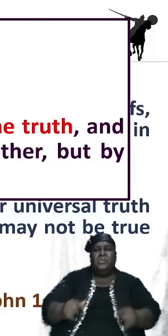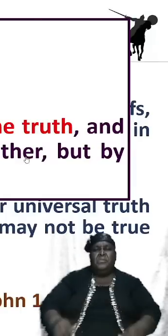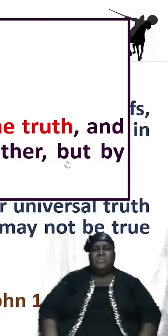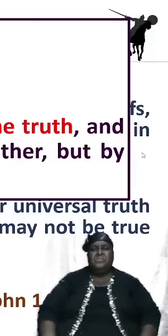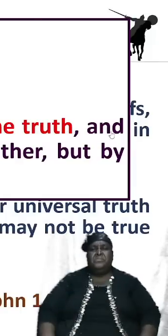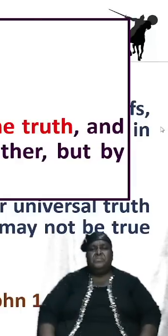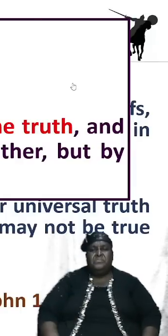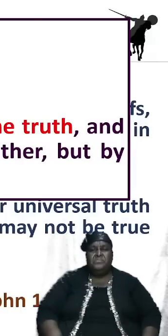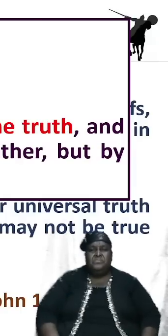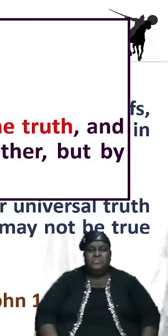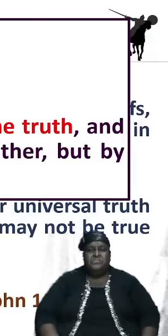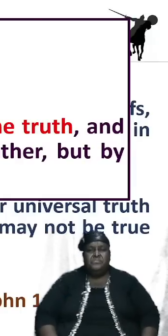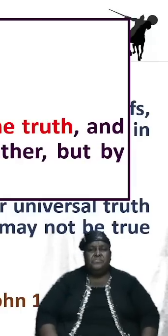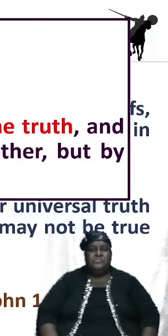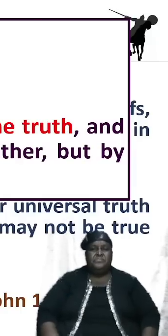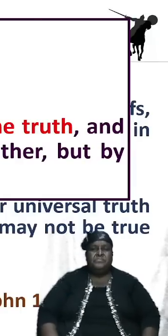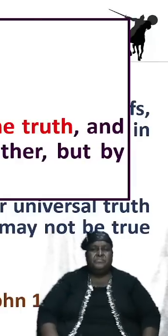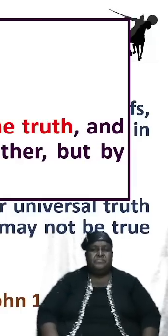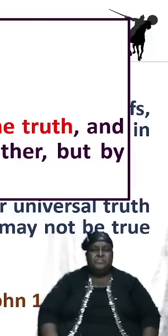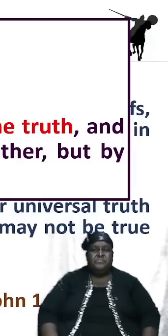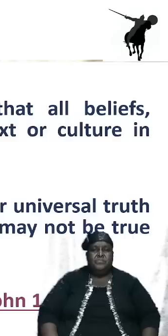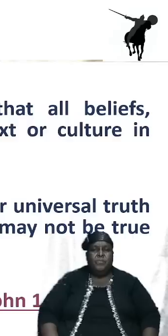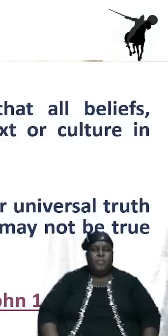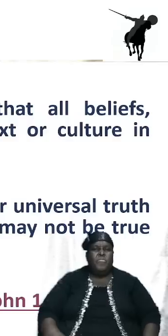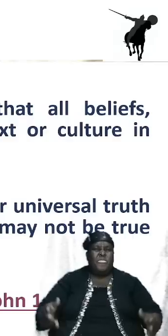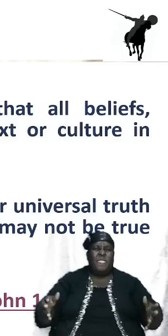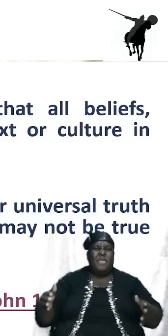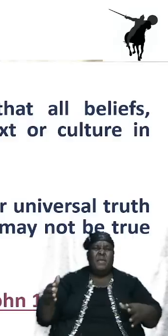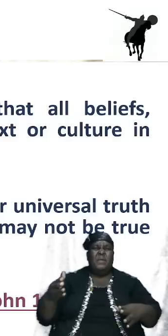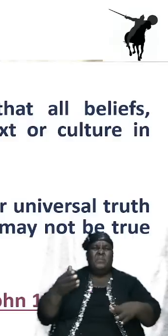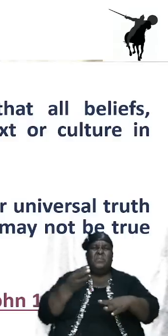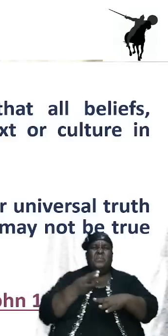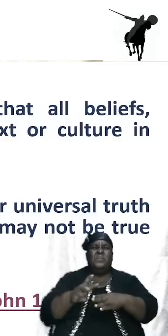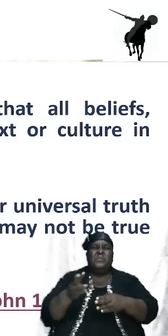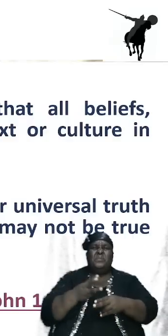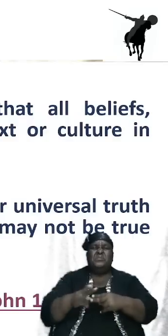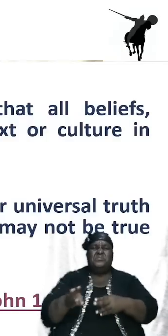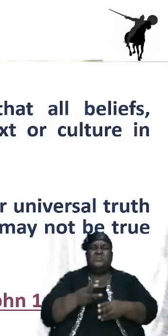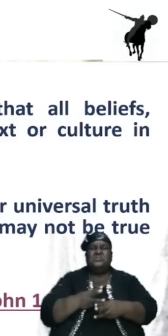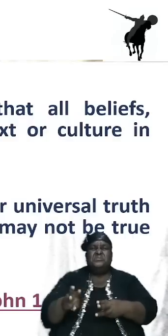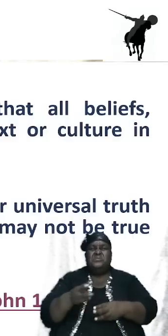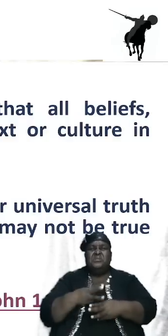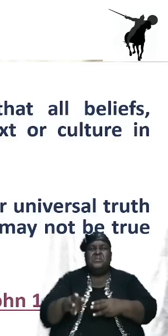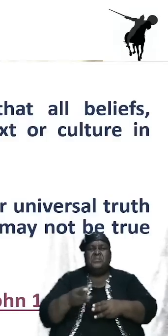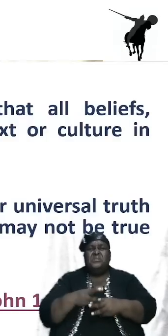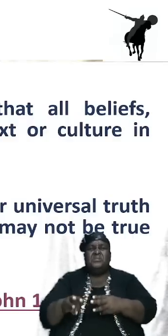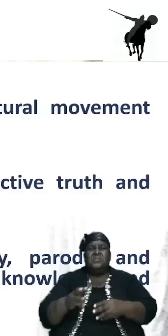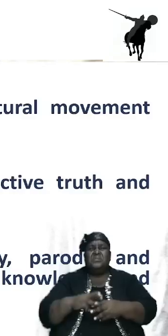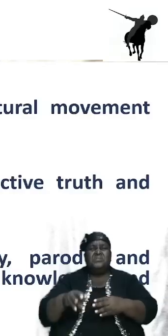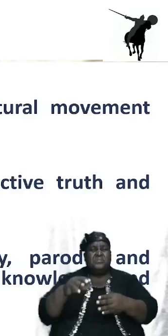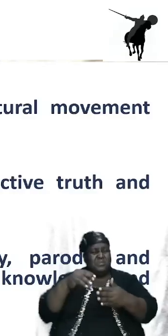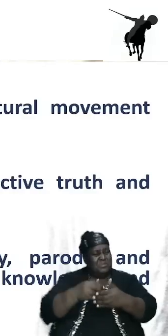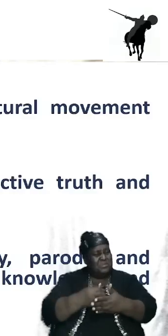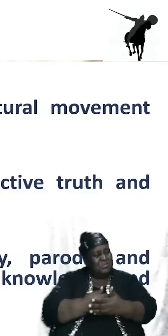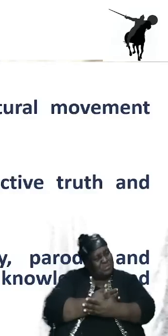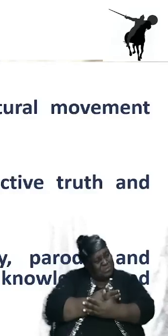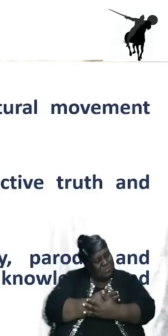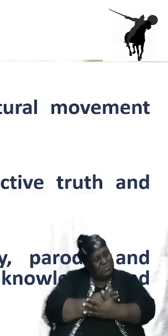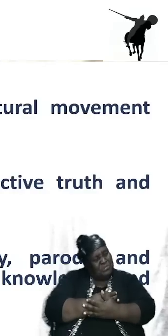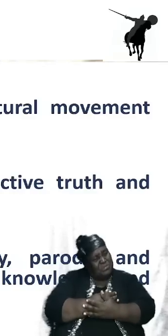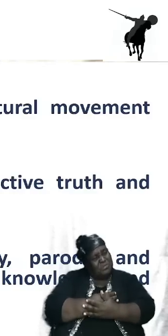But you know what is even more worse than relativism? Is a new concept they call known